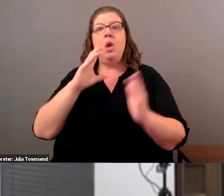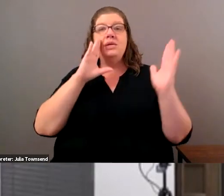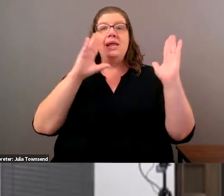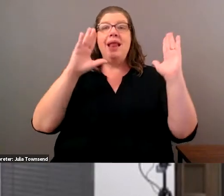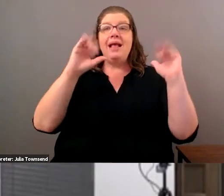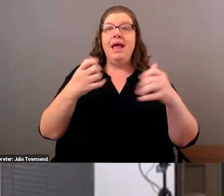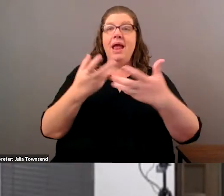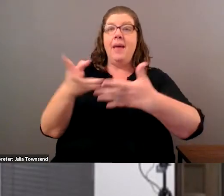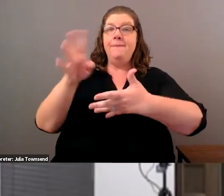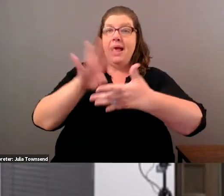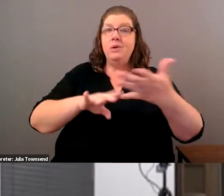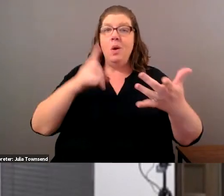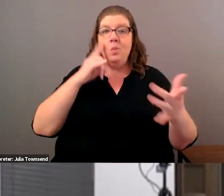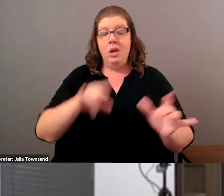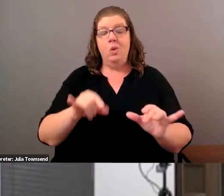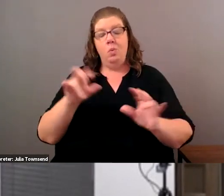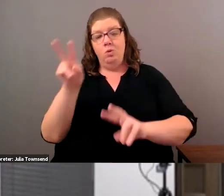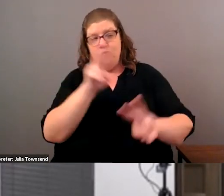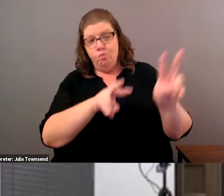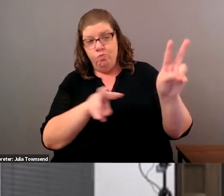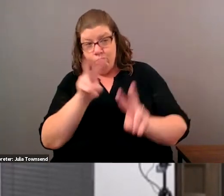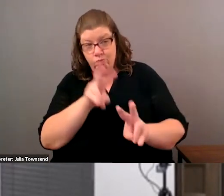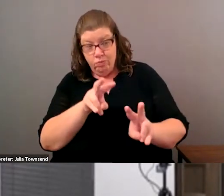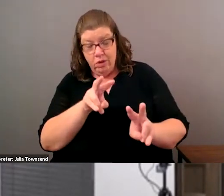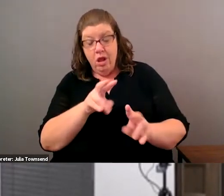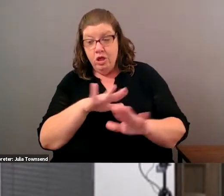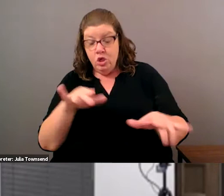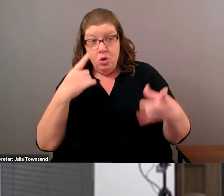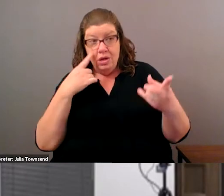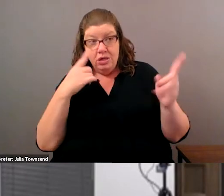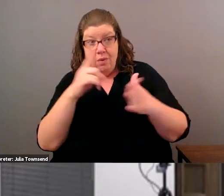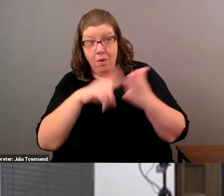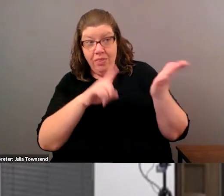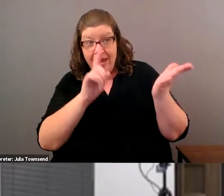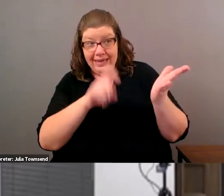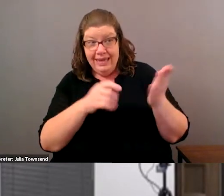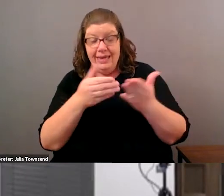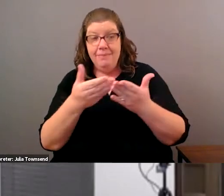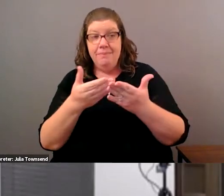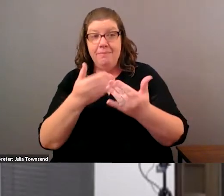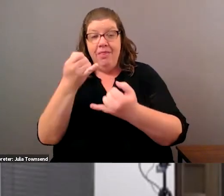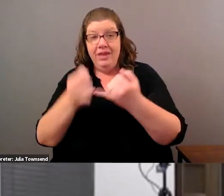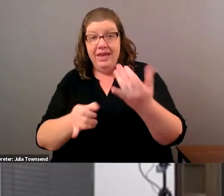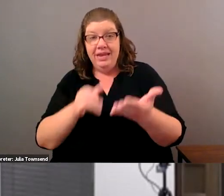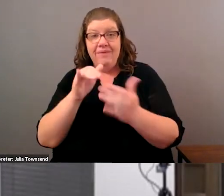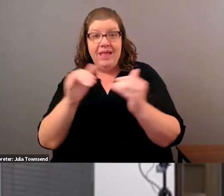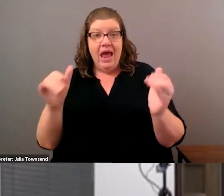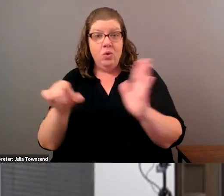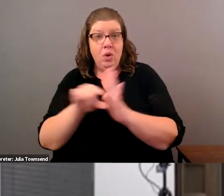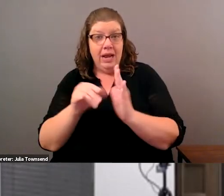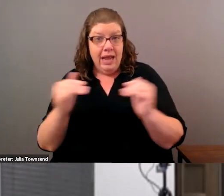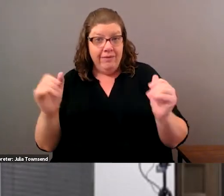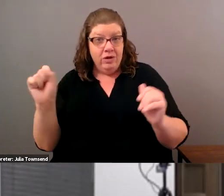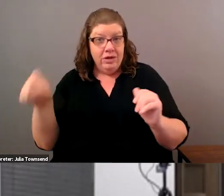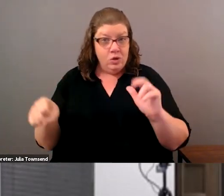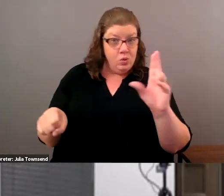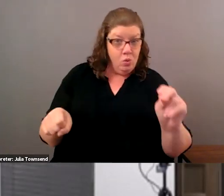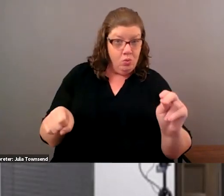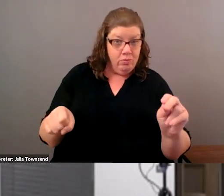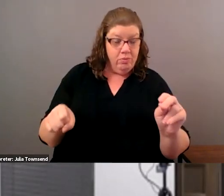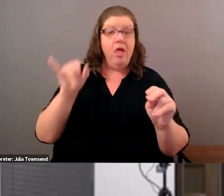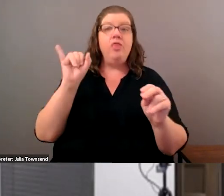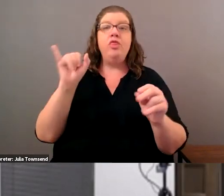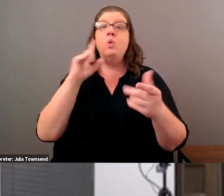will measure whether or not children achieve what they need to by the end of each grade level and course. And those will be